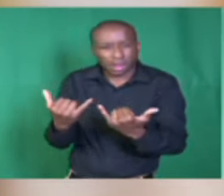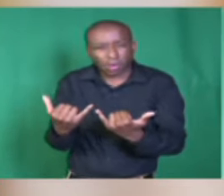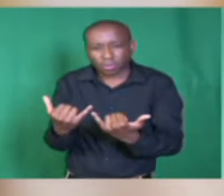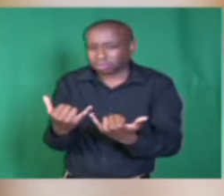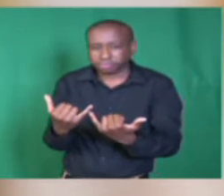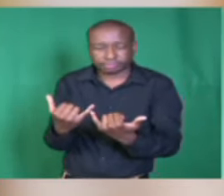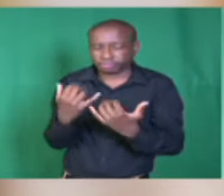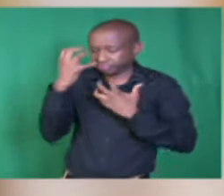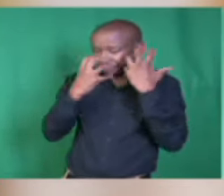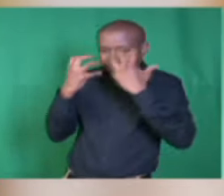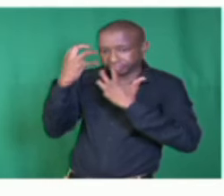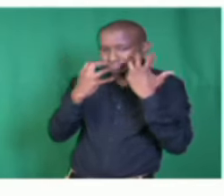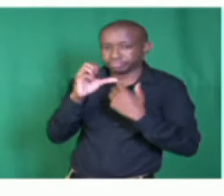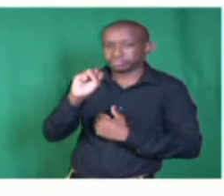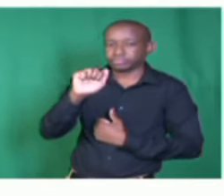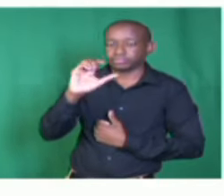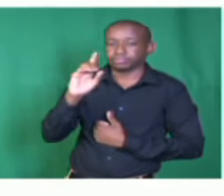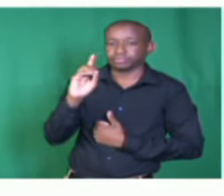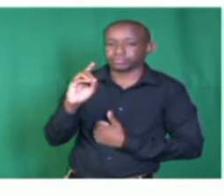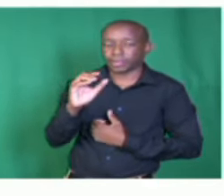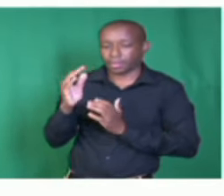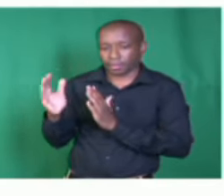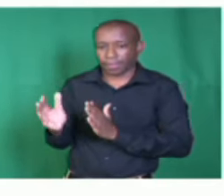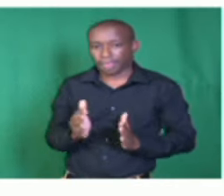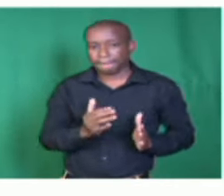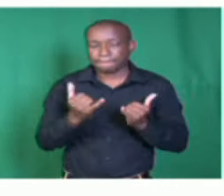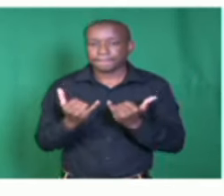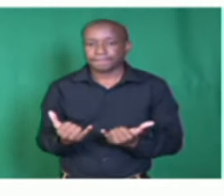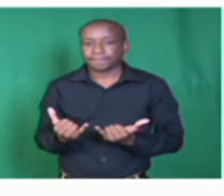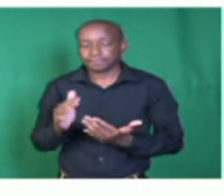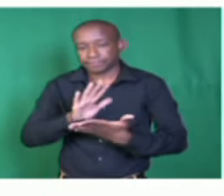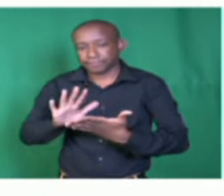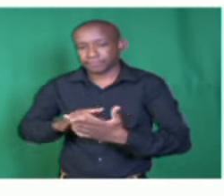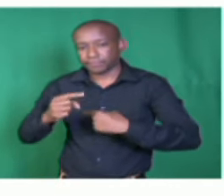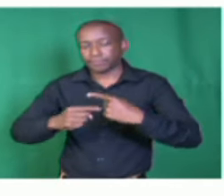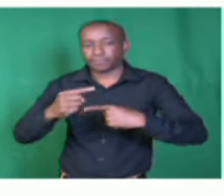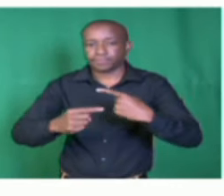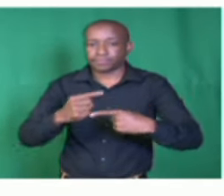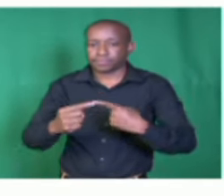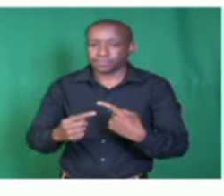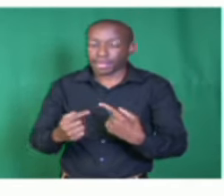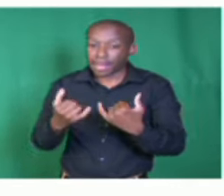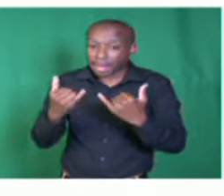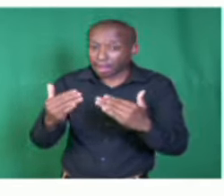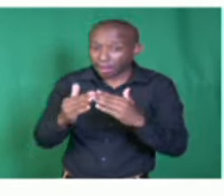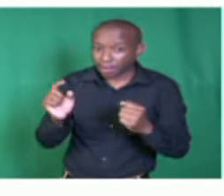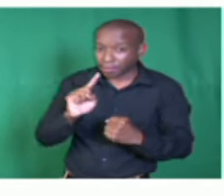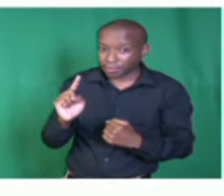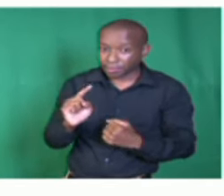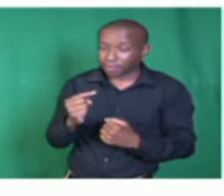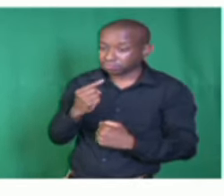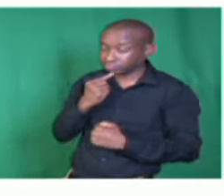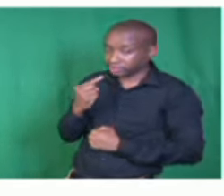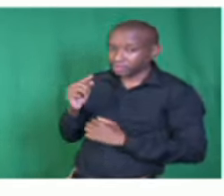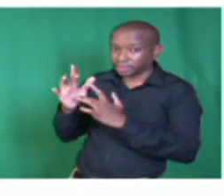were a bit confused? Let's move on with the story. So this is what happened. They said to